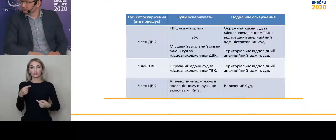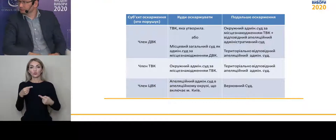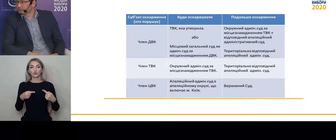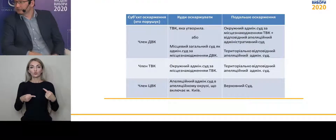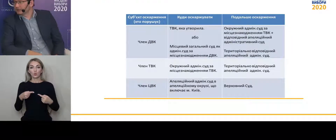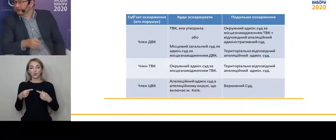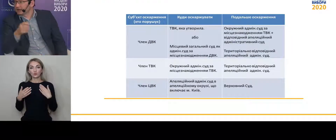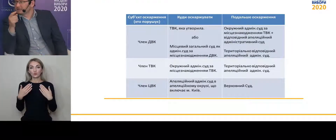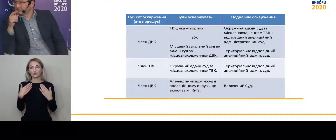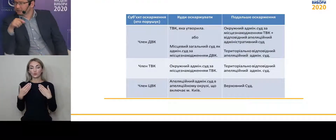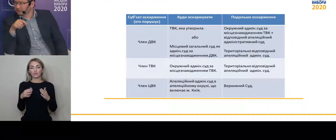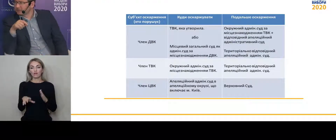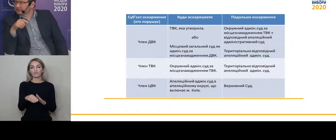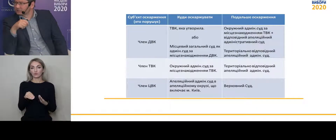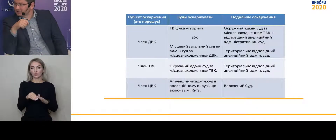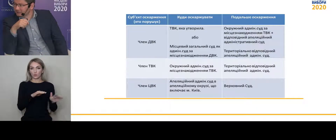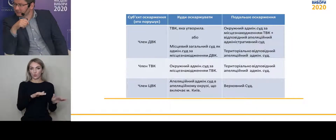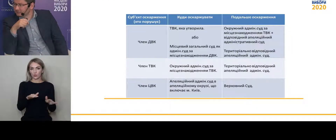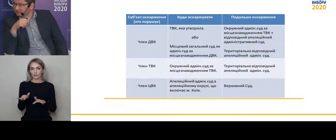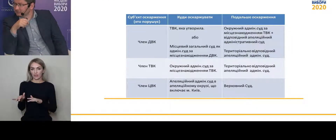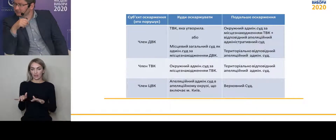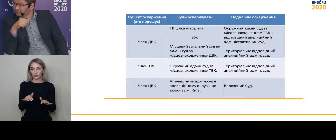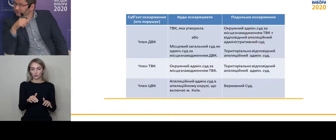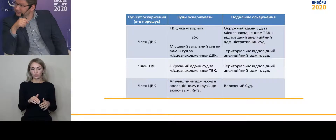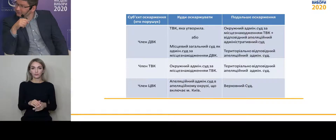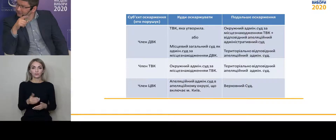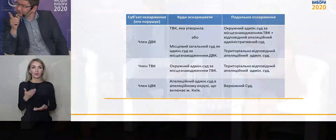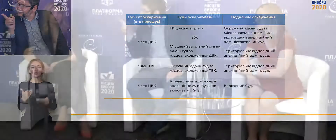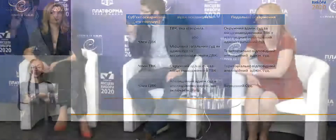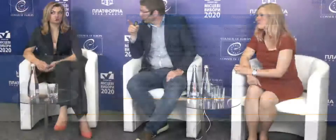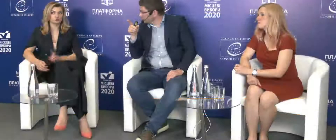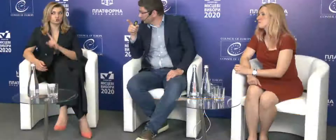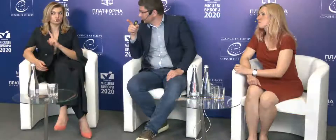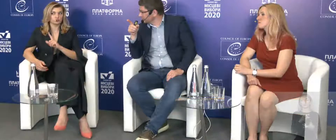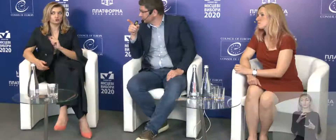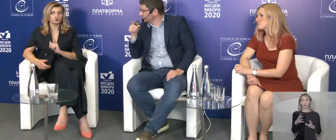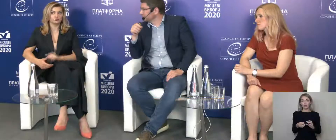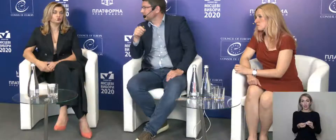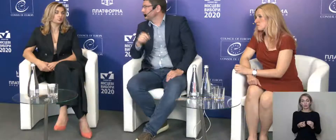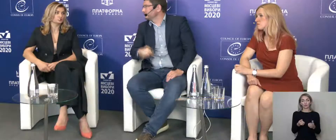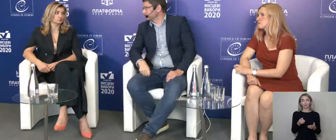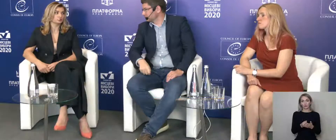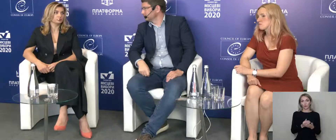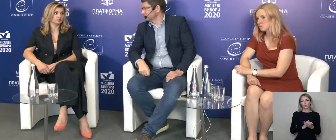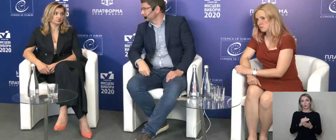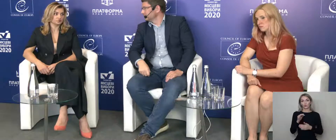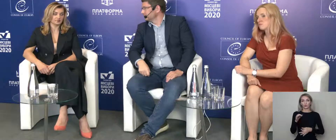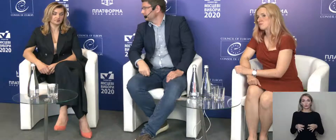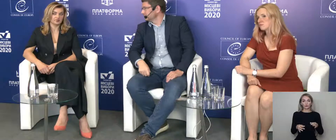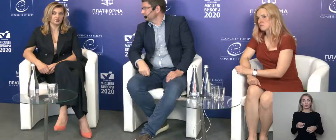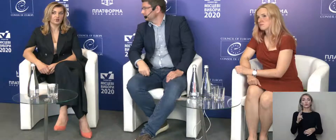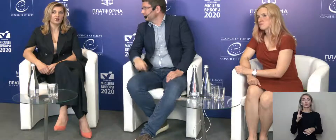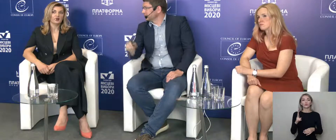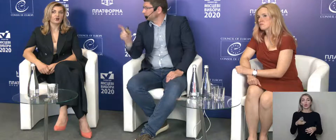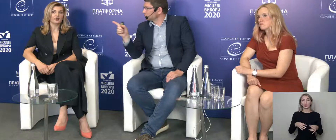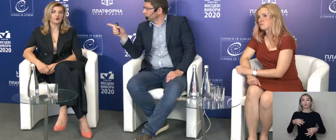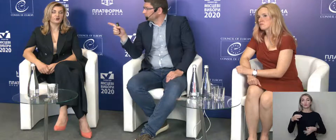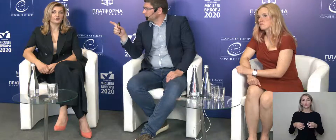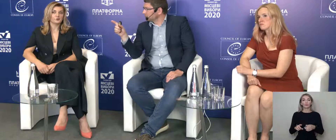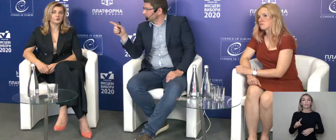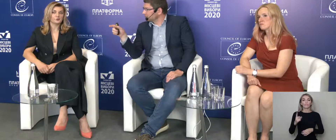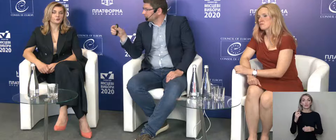Appeal if that's the disputes on election process. If that's the